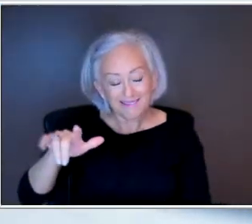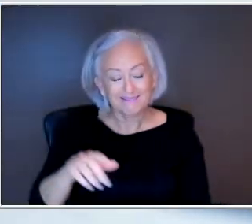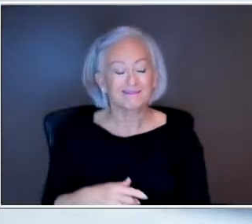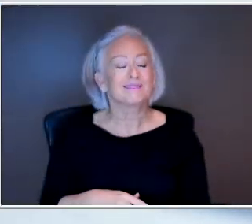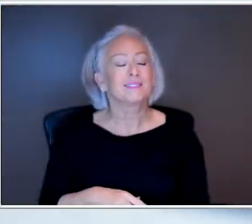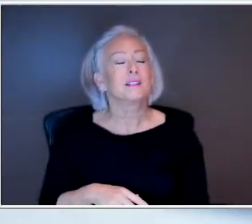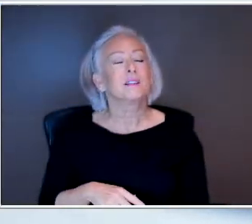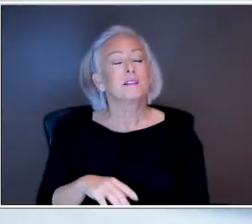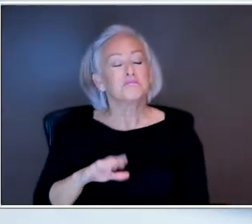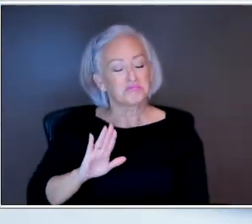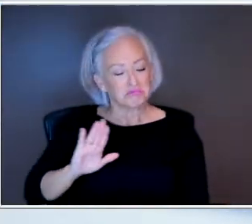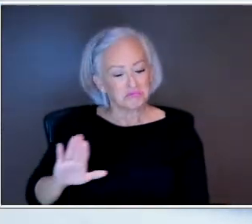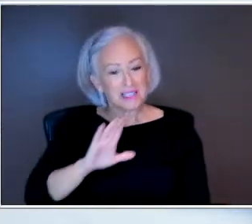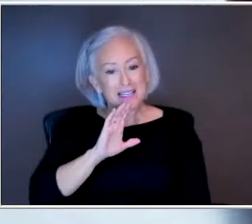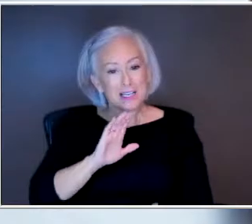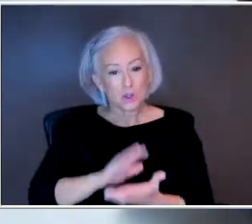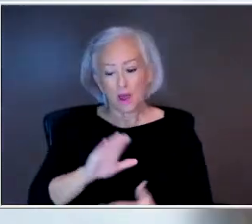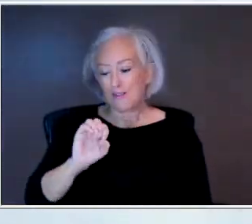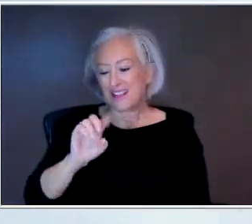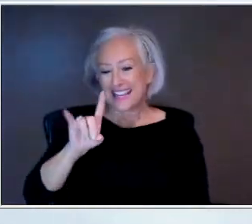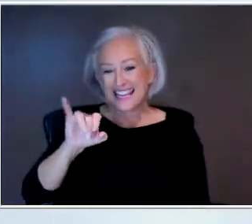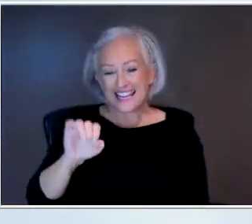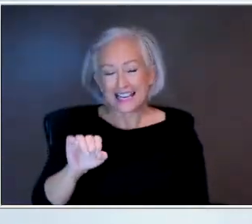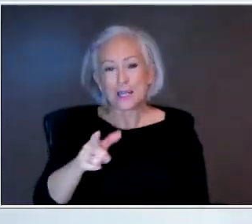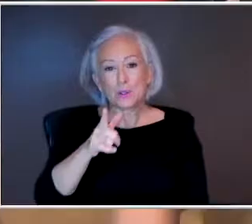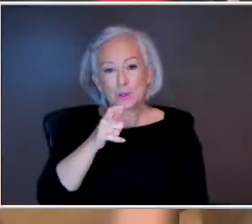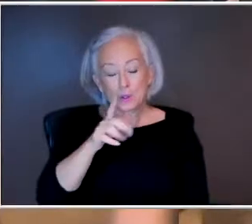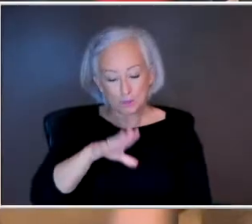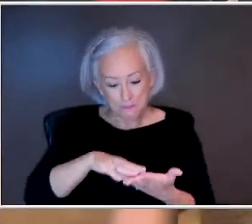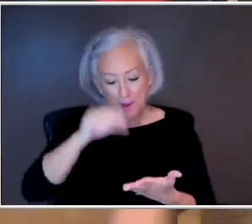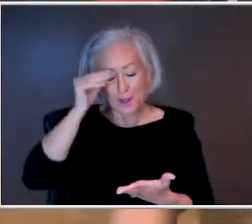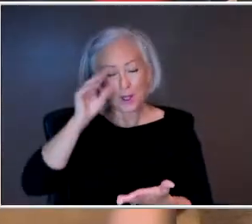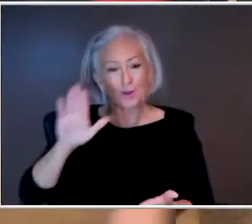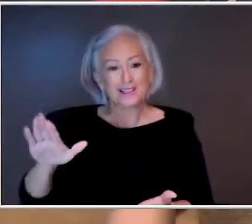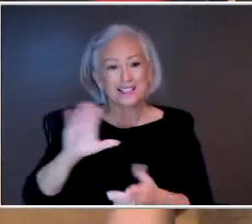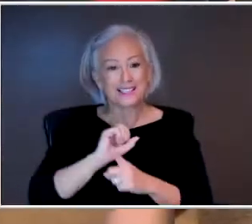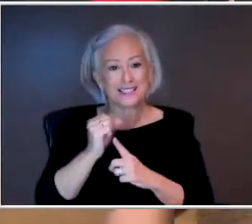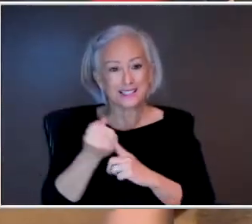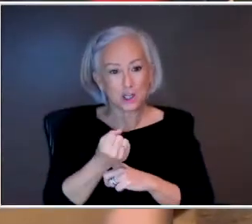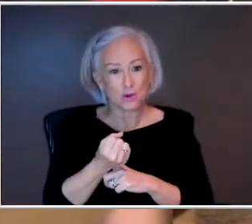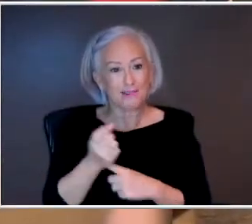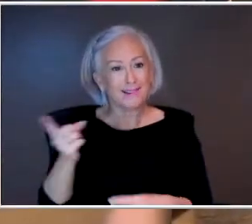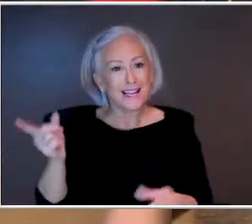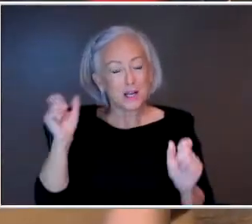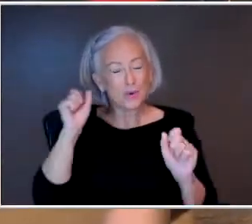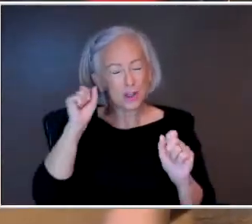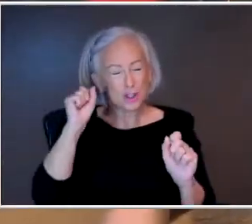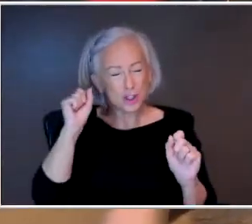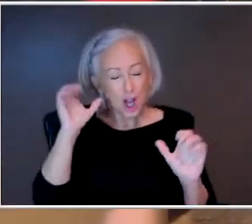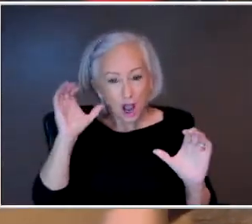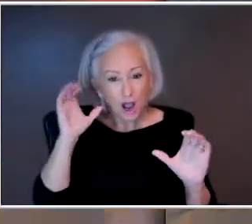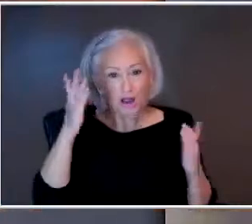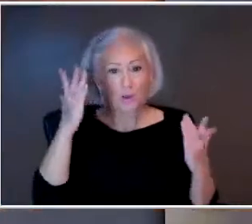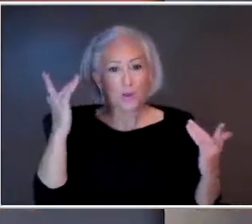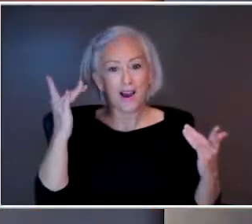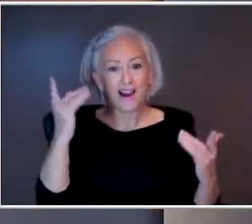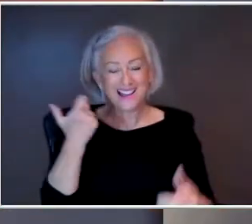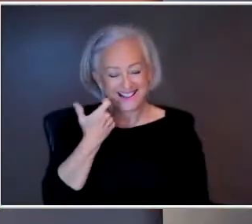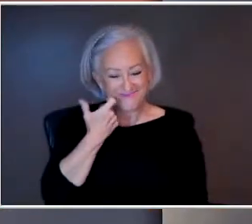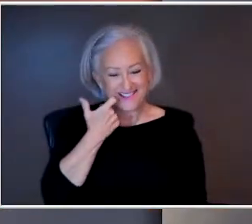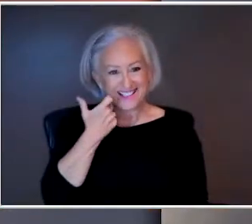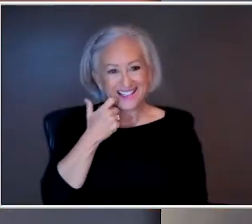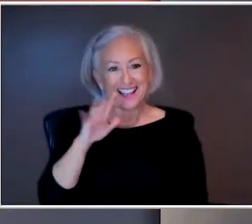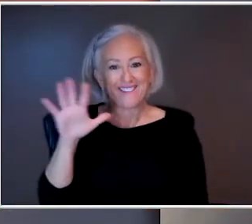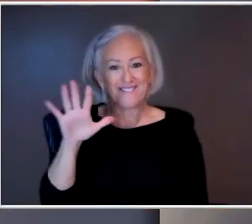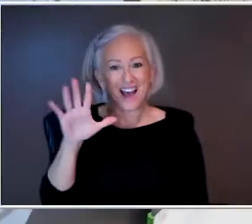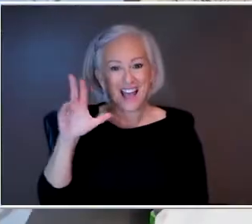news about his condition, and it came as a shock to her because he'd just run a 5K 2 weeks earlier. I just immediately, my